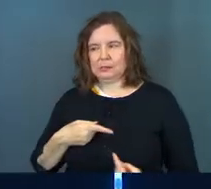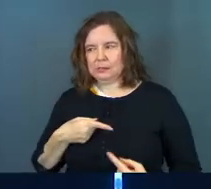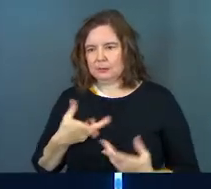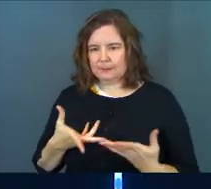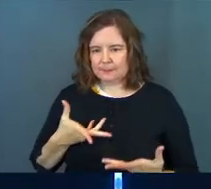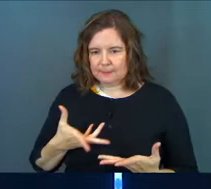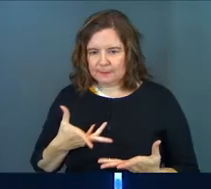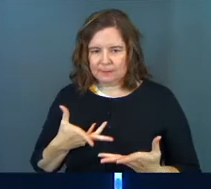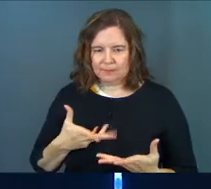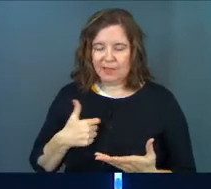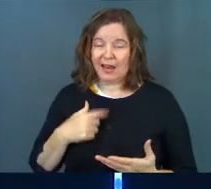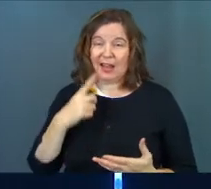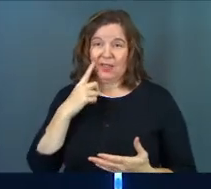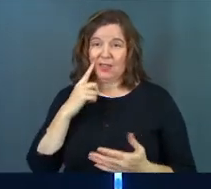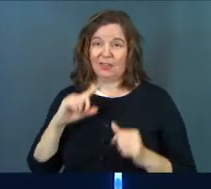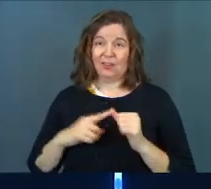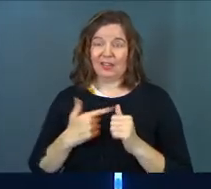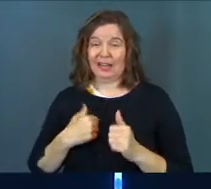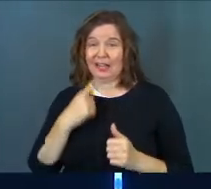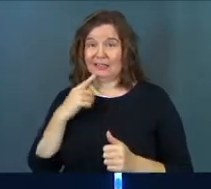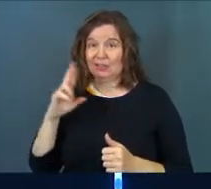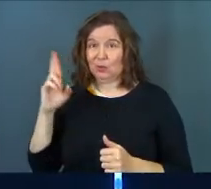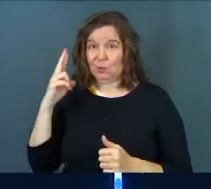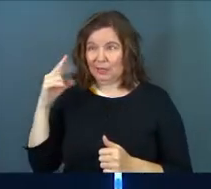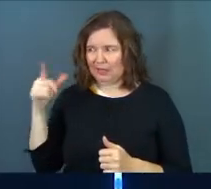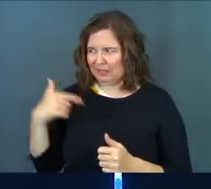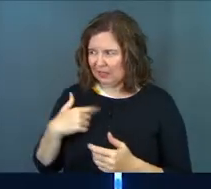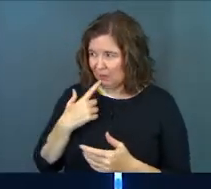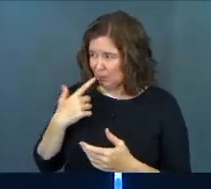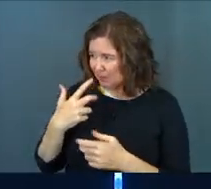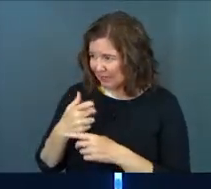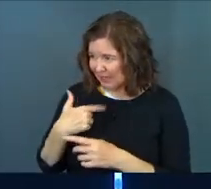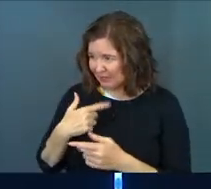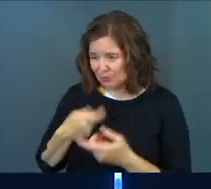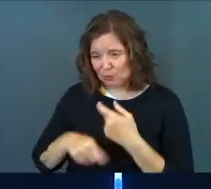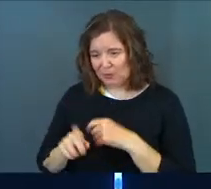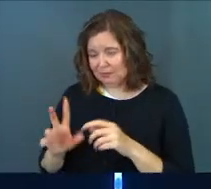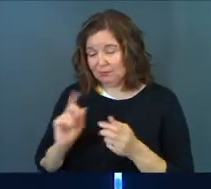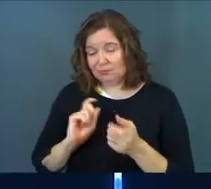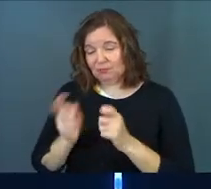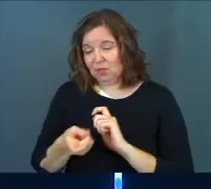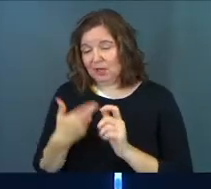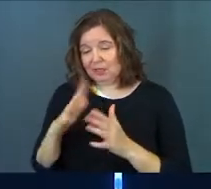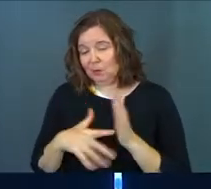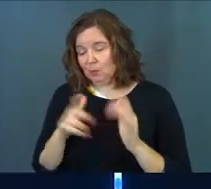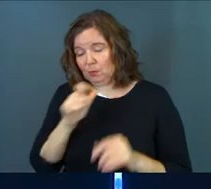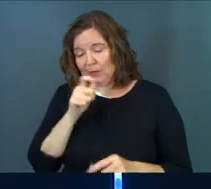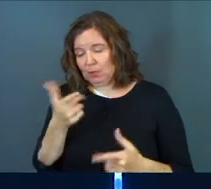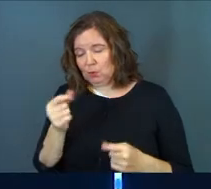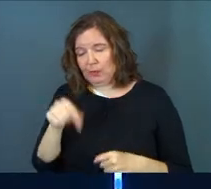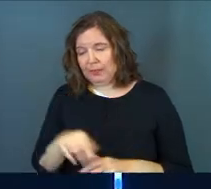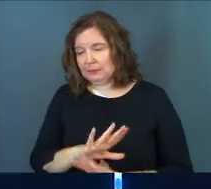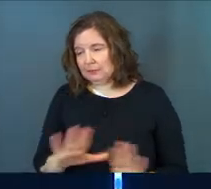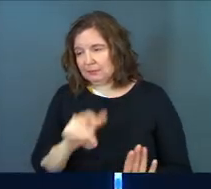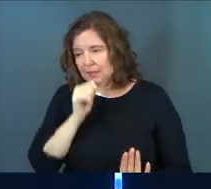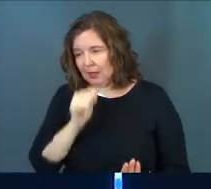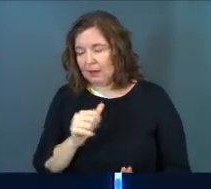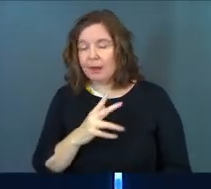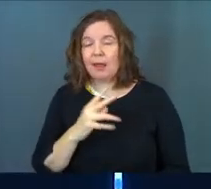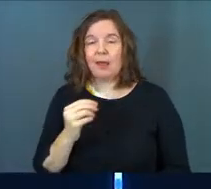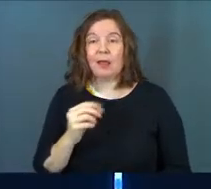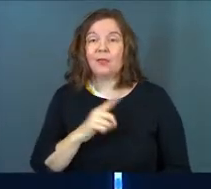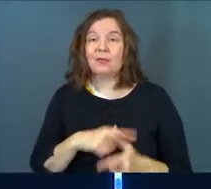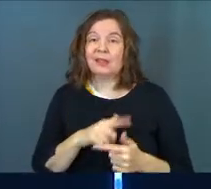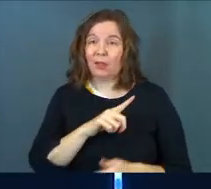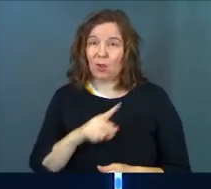wrestling with it. I think the first thing I said to Ricky was like, we just got to switch up this schedule. We're just not going to do this.